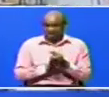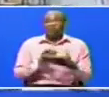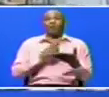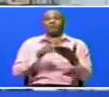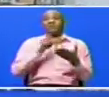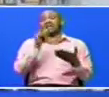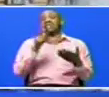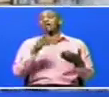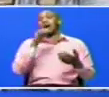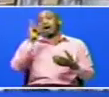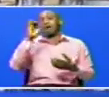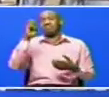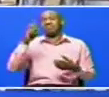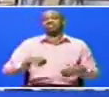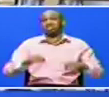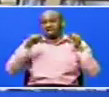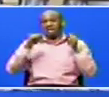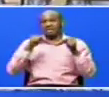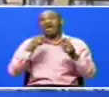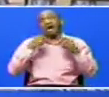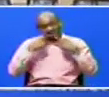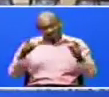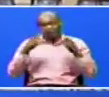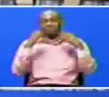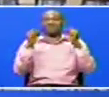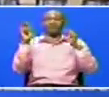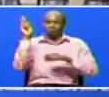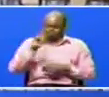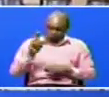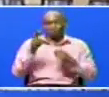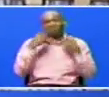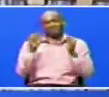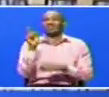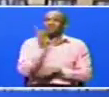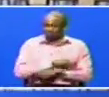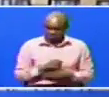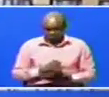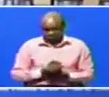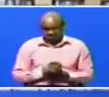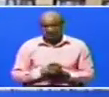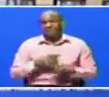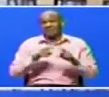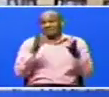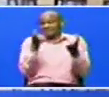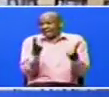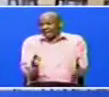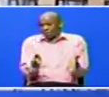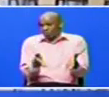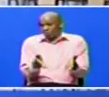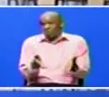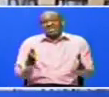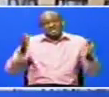the IEBC chair announced Uhuru Kenyatta as president-elect. But now, a